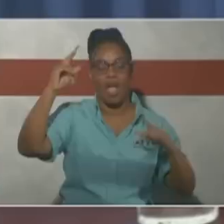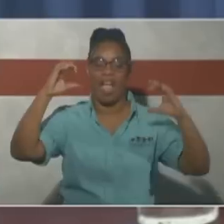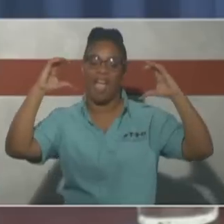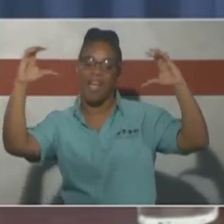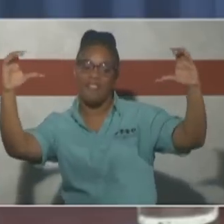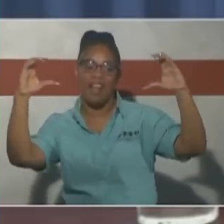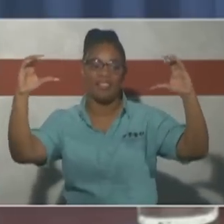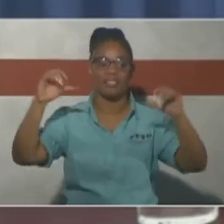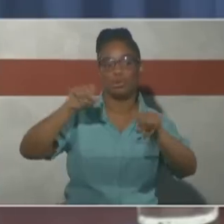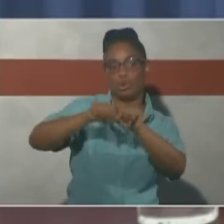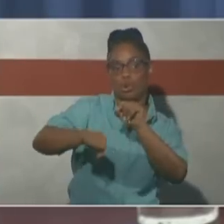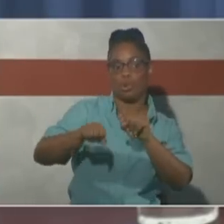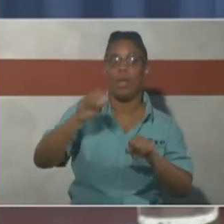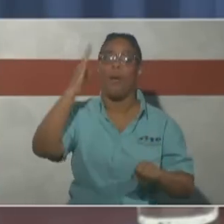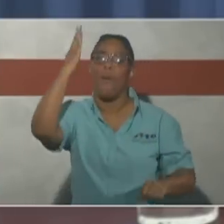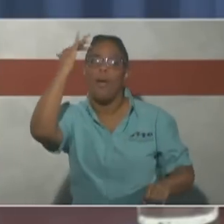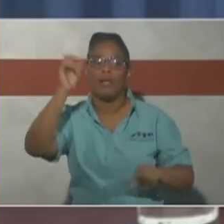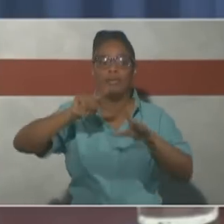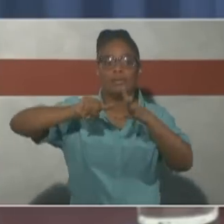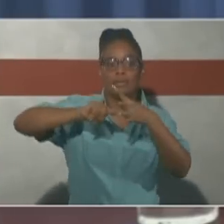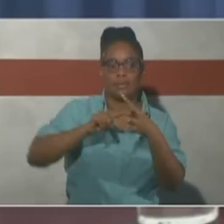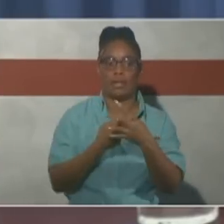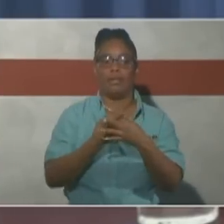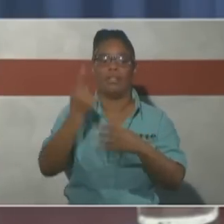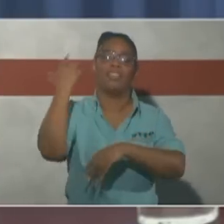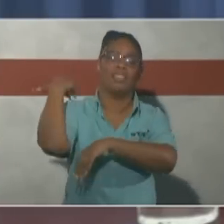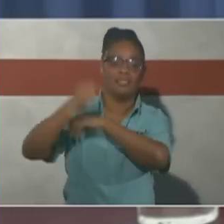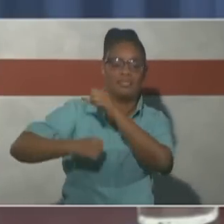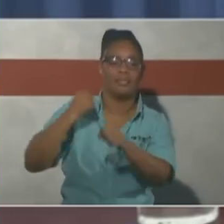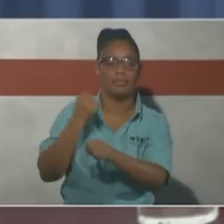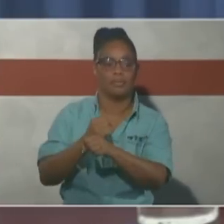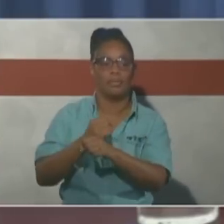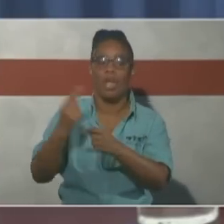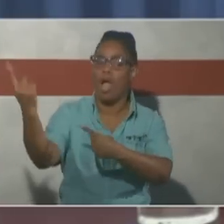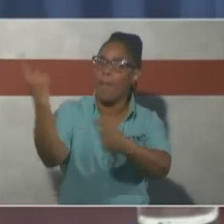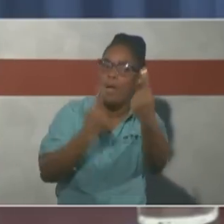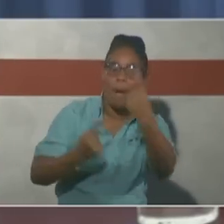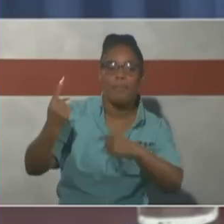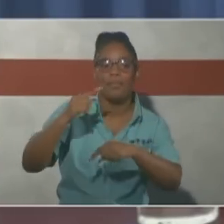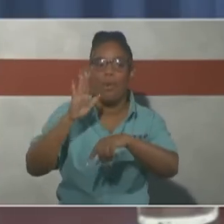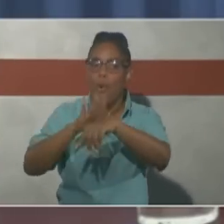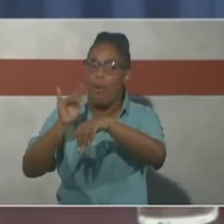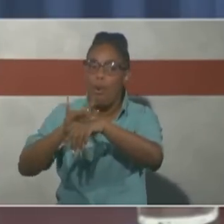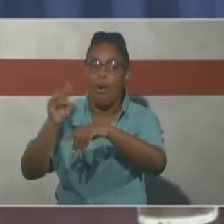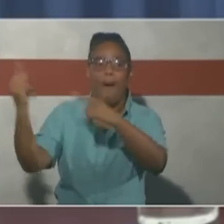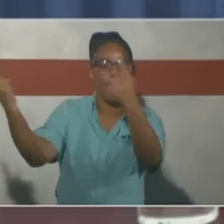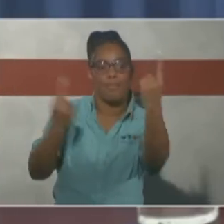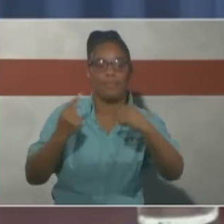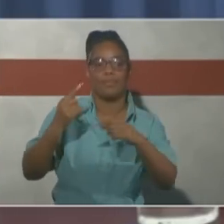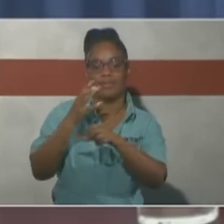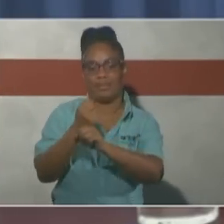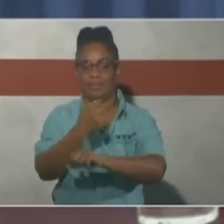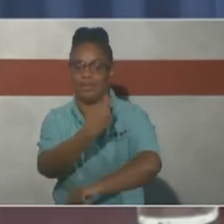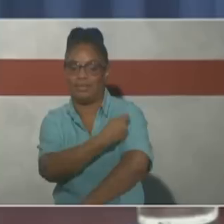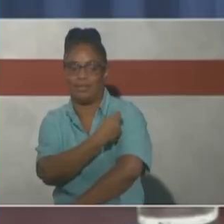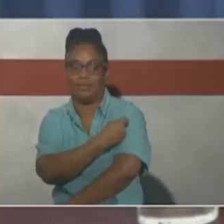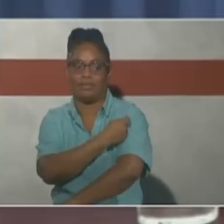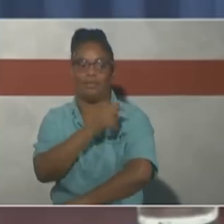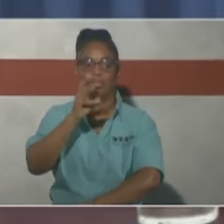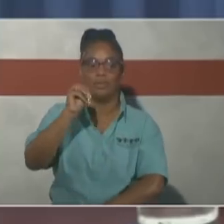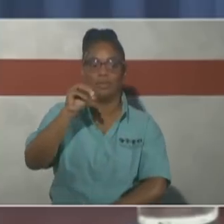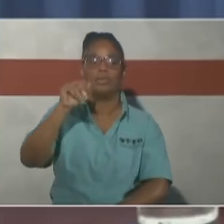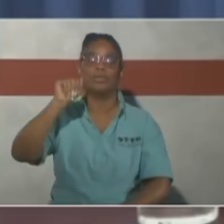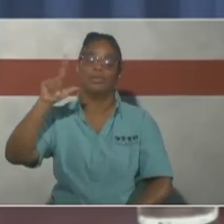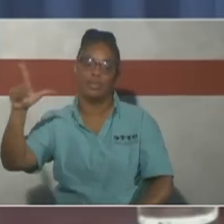our relatives and friends come in for Carnival, and that's why in November last year, we took the decision to launch the